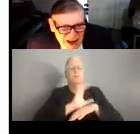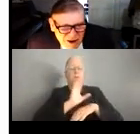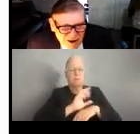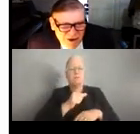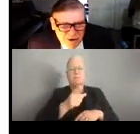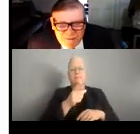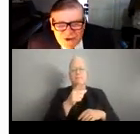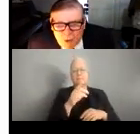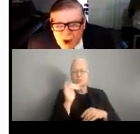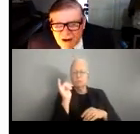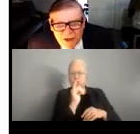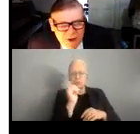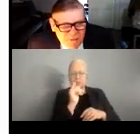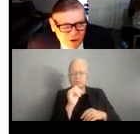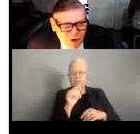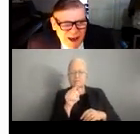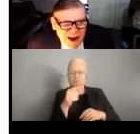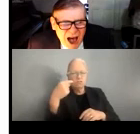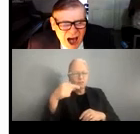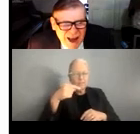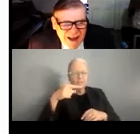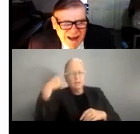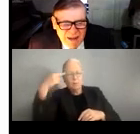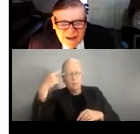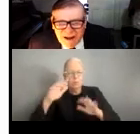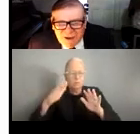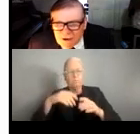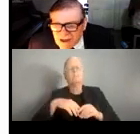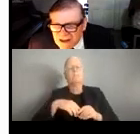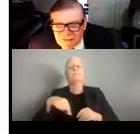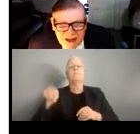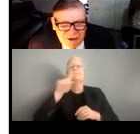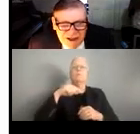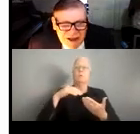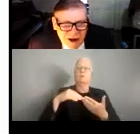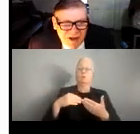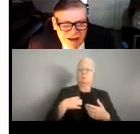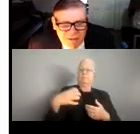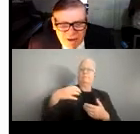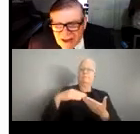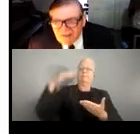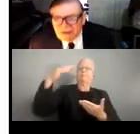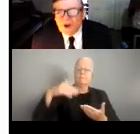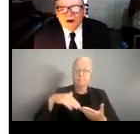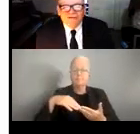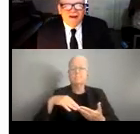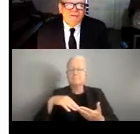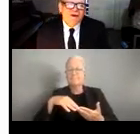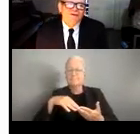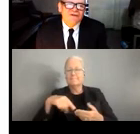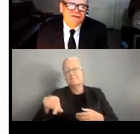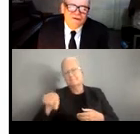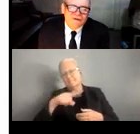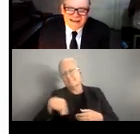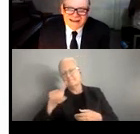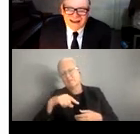to yellow group. So where are the people who get a high income? And that, of course, doesn't mean, as we'll see in a moment, that everybody there is well off,